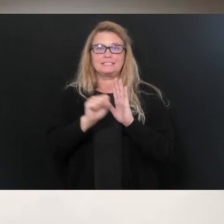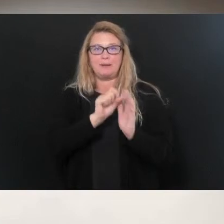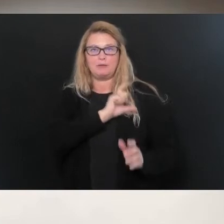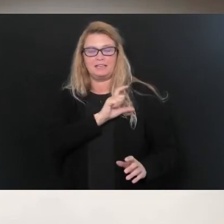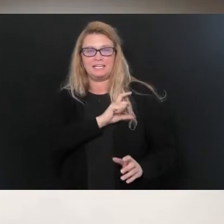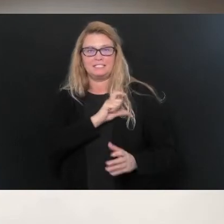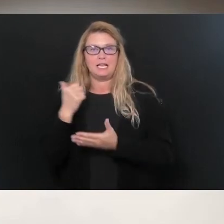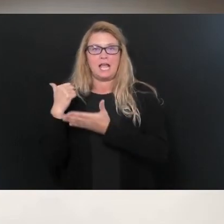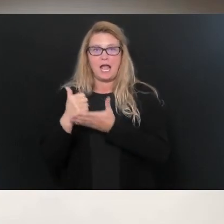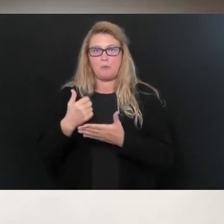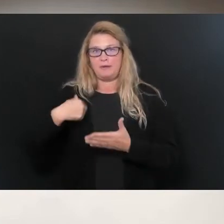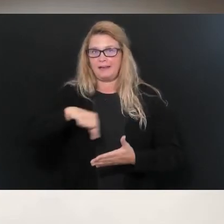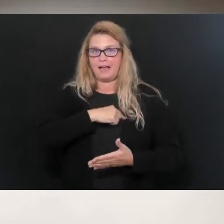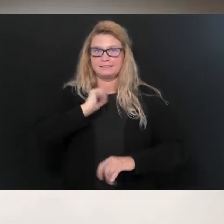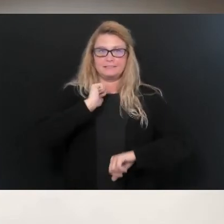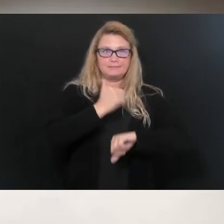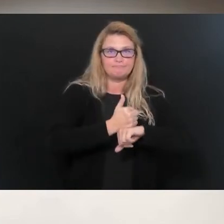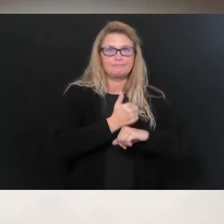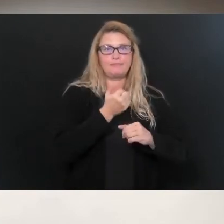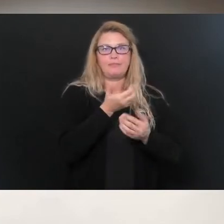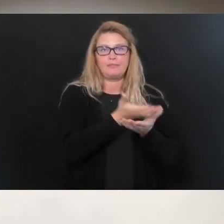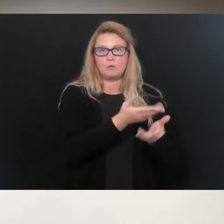us get to those sites.